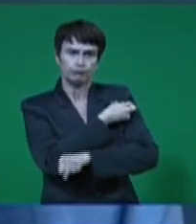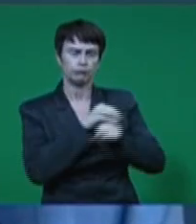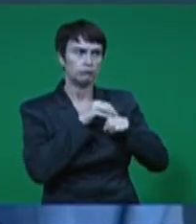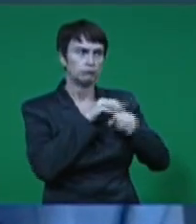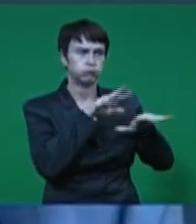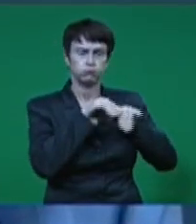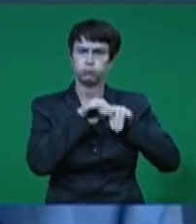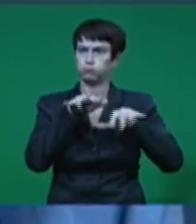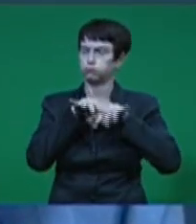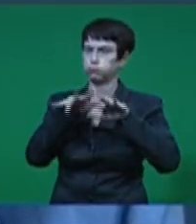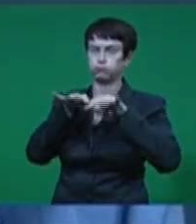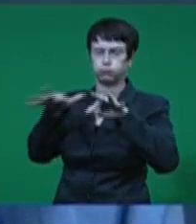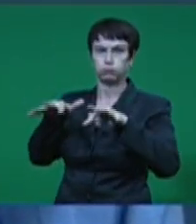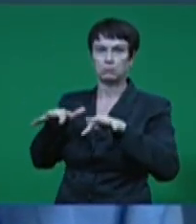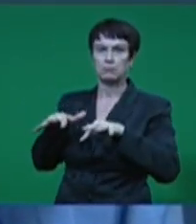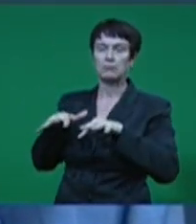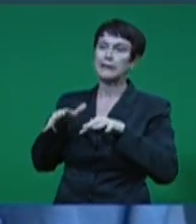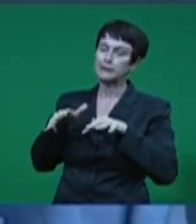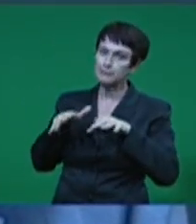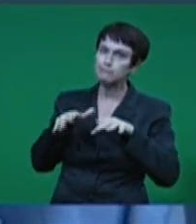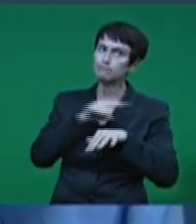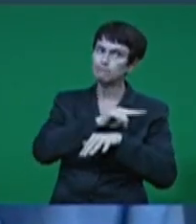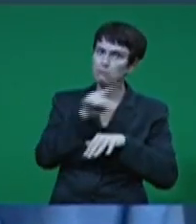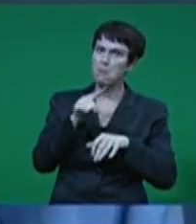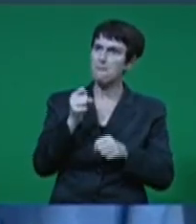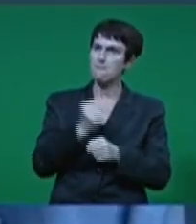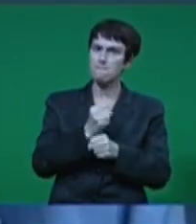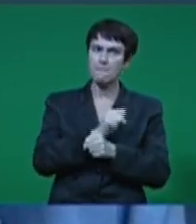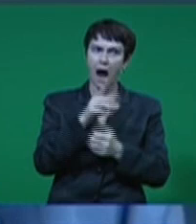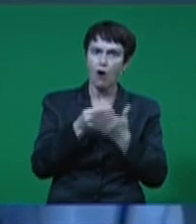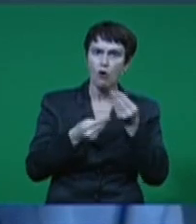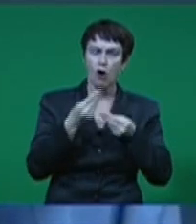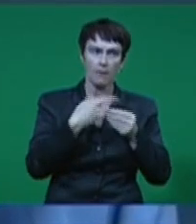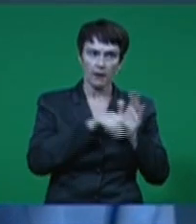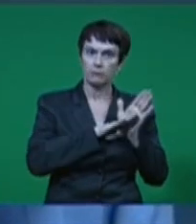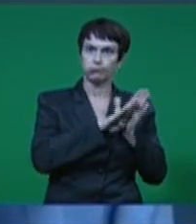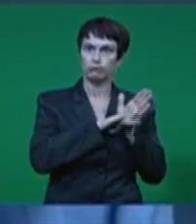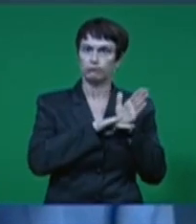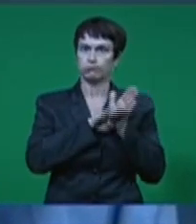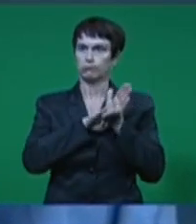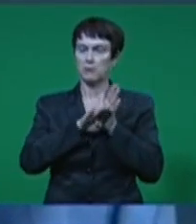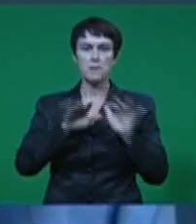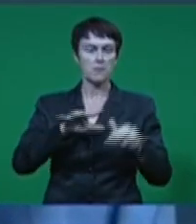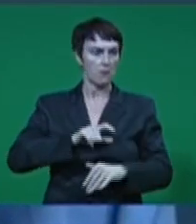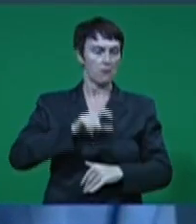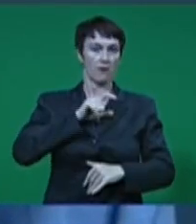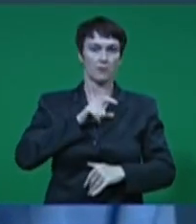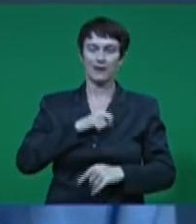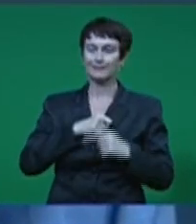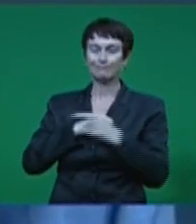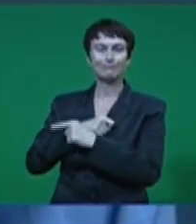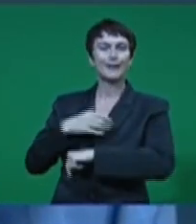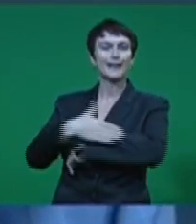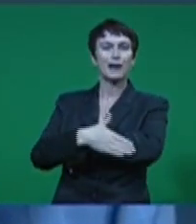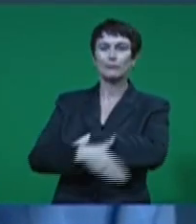currently. However, vaccination rates have not been uniform, with many emerging and developing